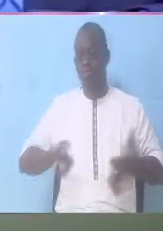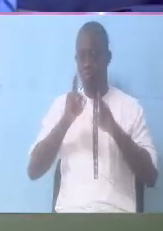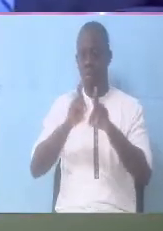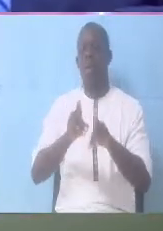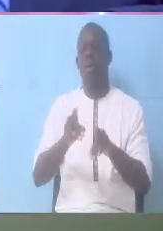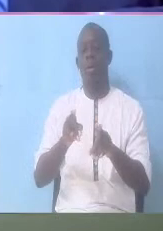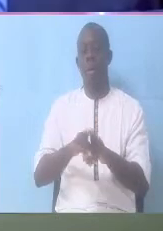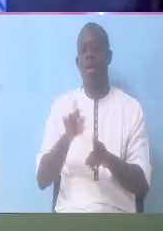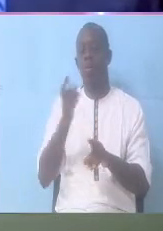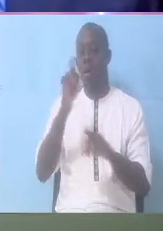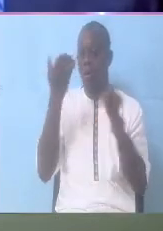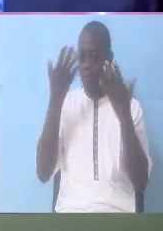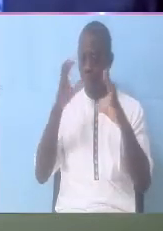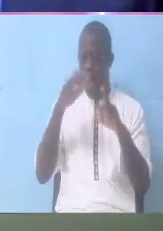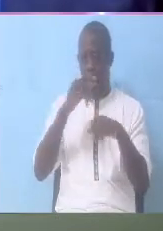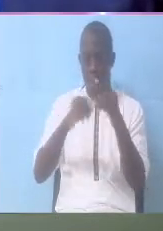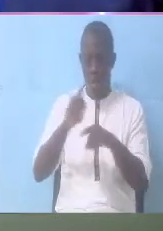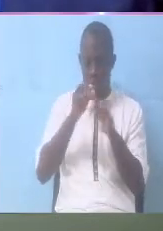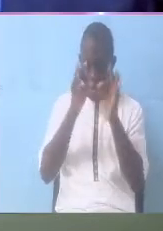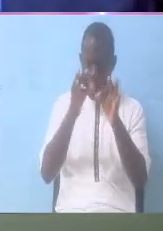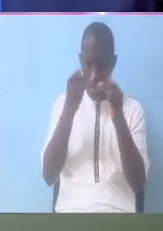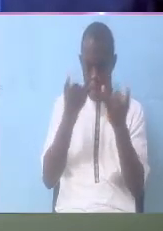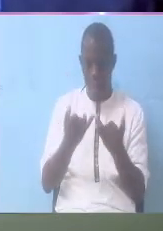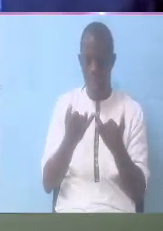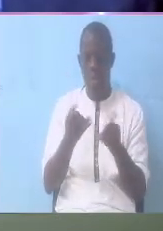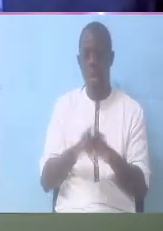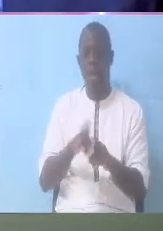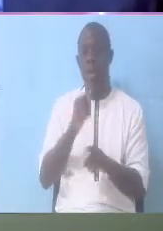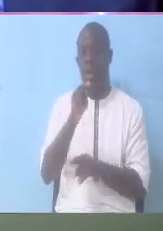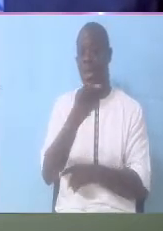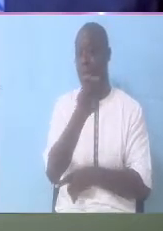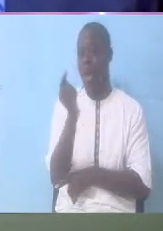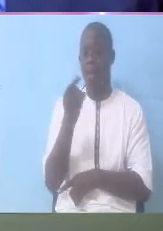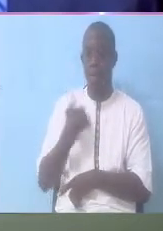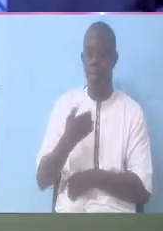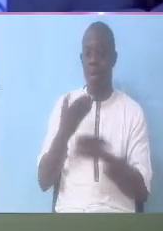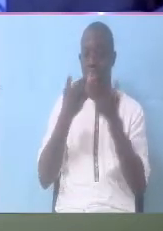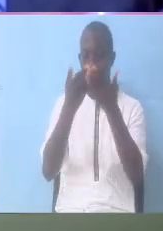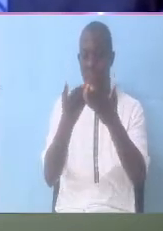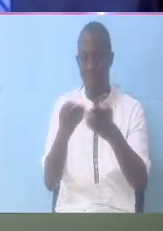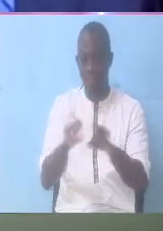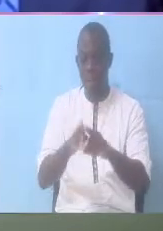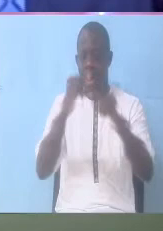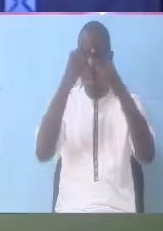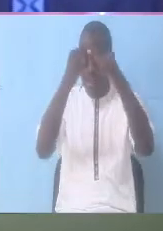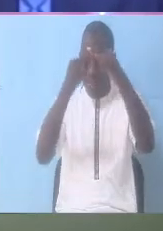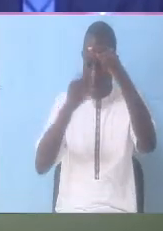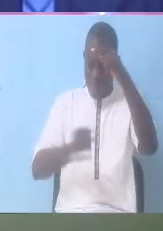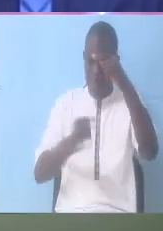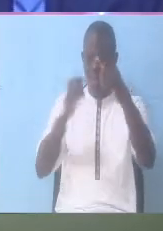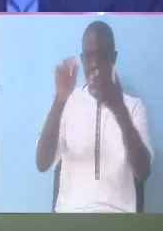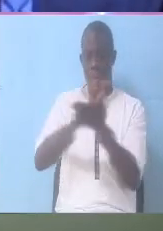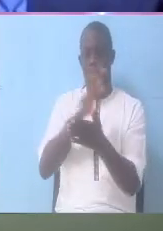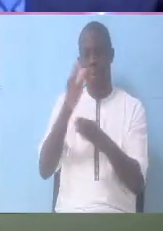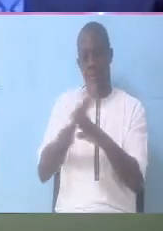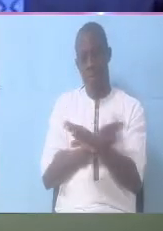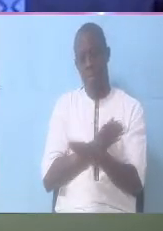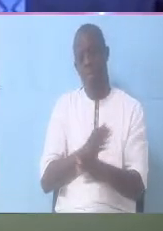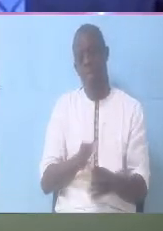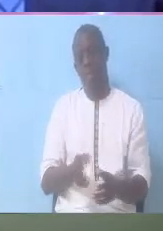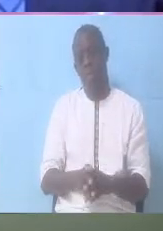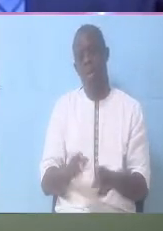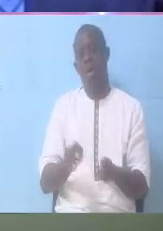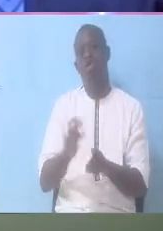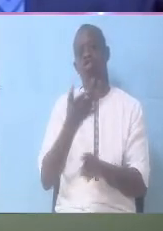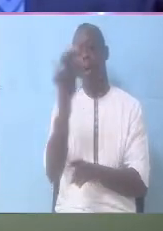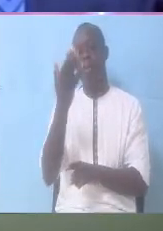testimony, yes, is that these guys were given a list. Yes. Some